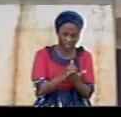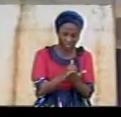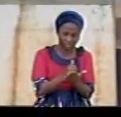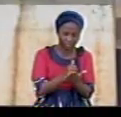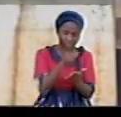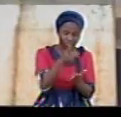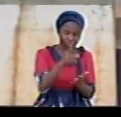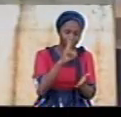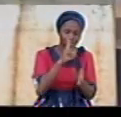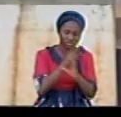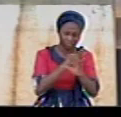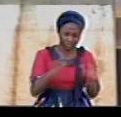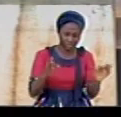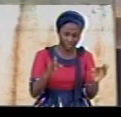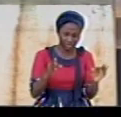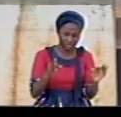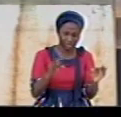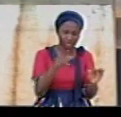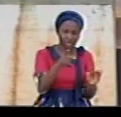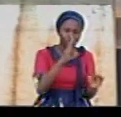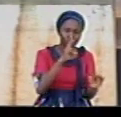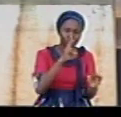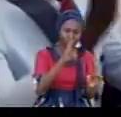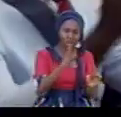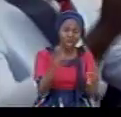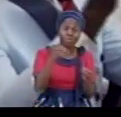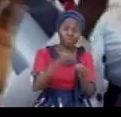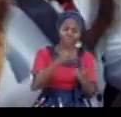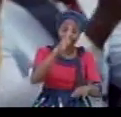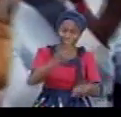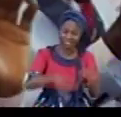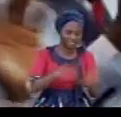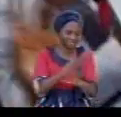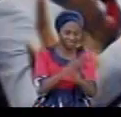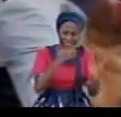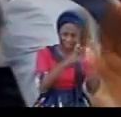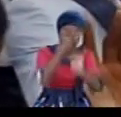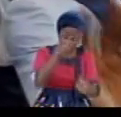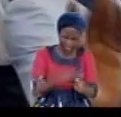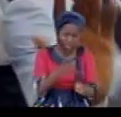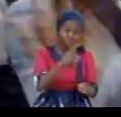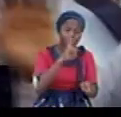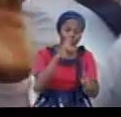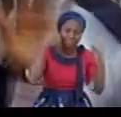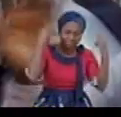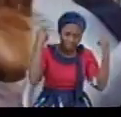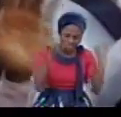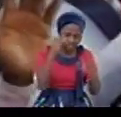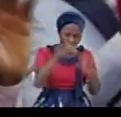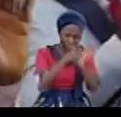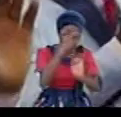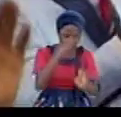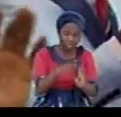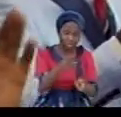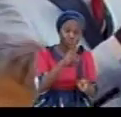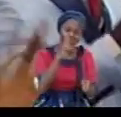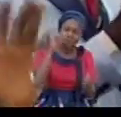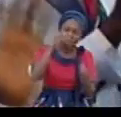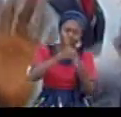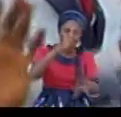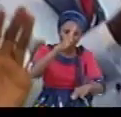You're free. You're more than free. You're victorious. You're more